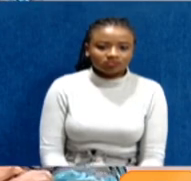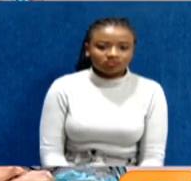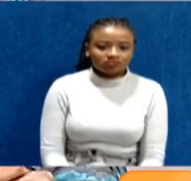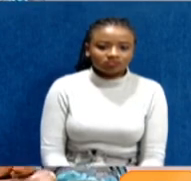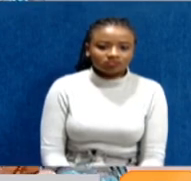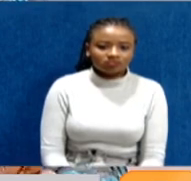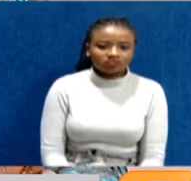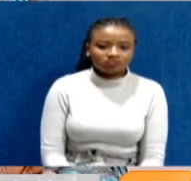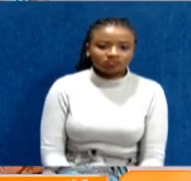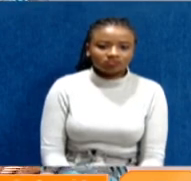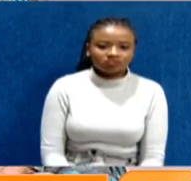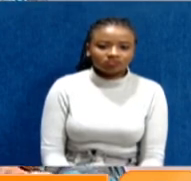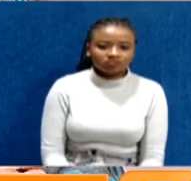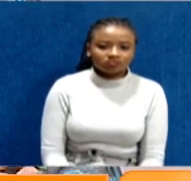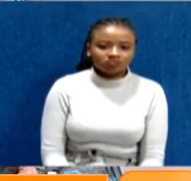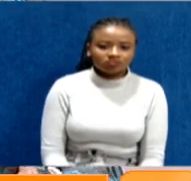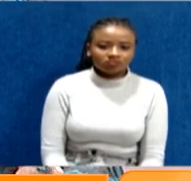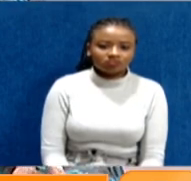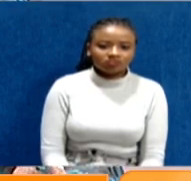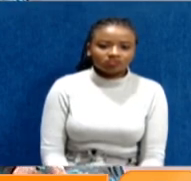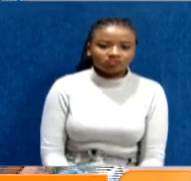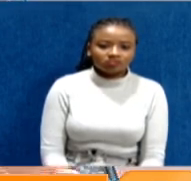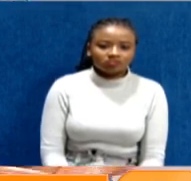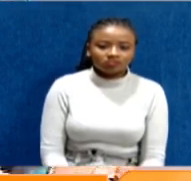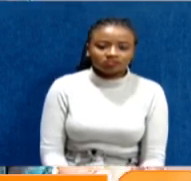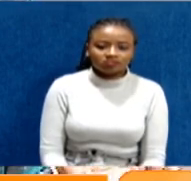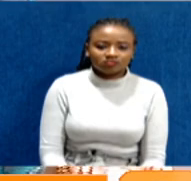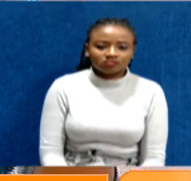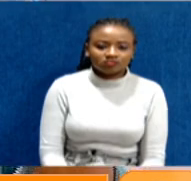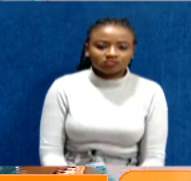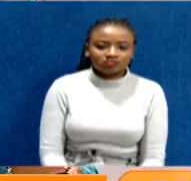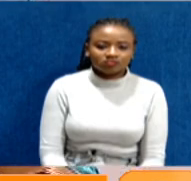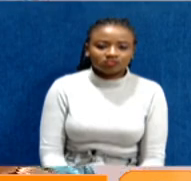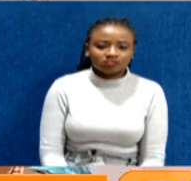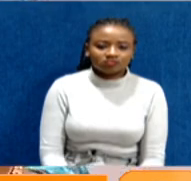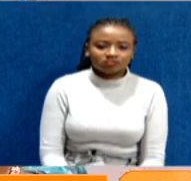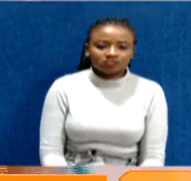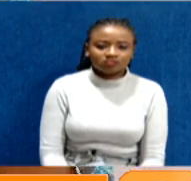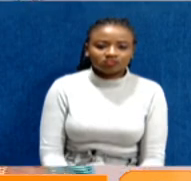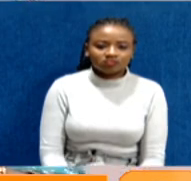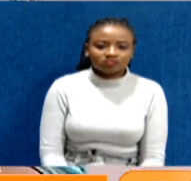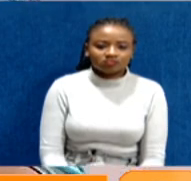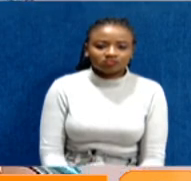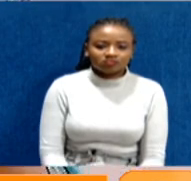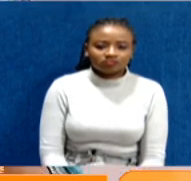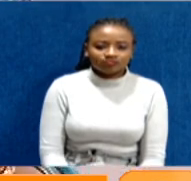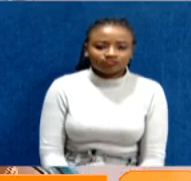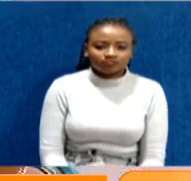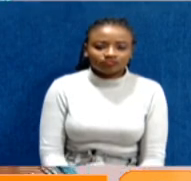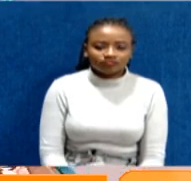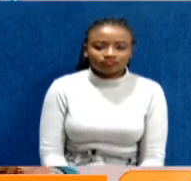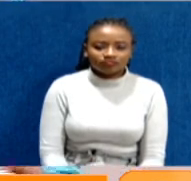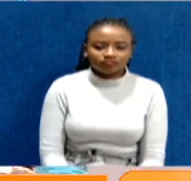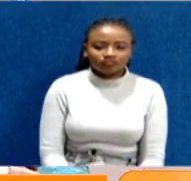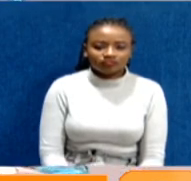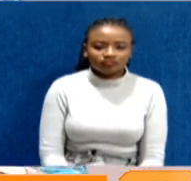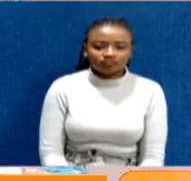you eat. Yeah. So what you have on your plate determines what you're giving back to yourself yeah. for your